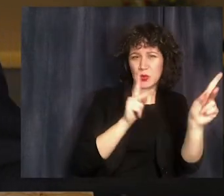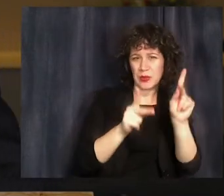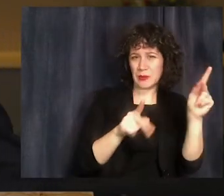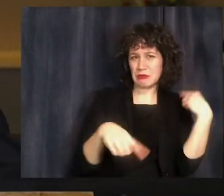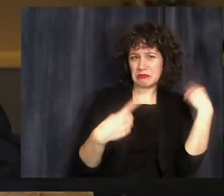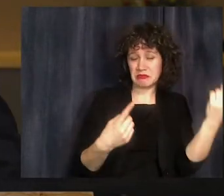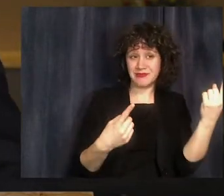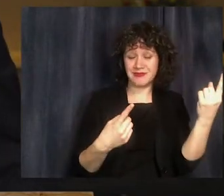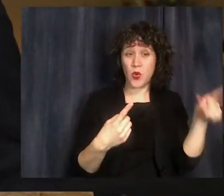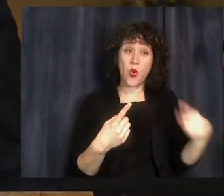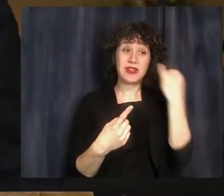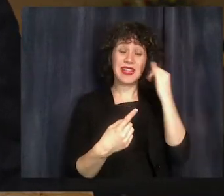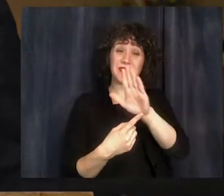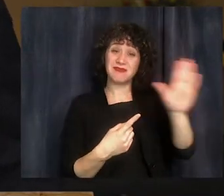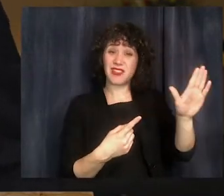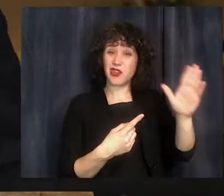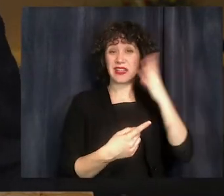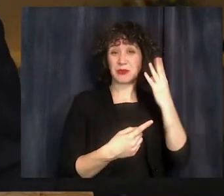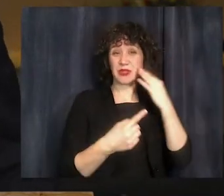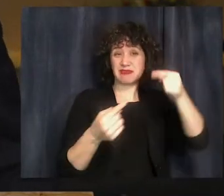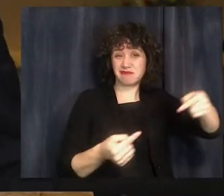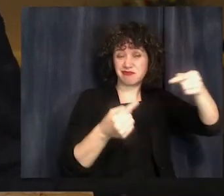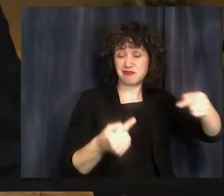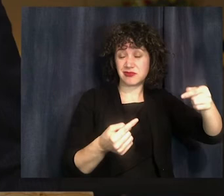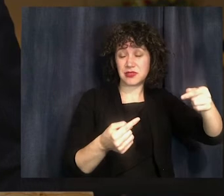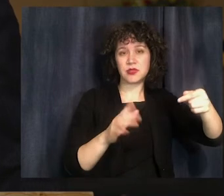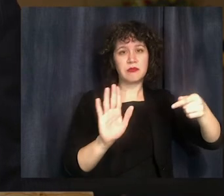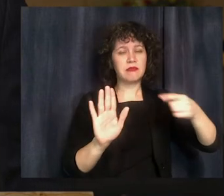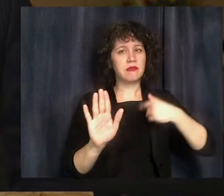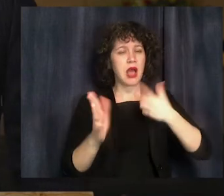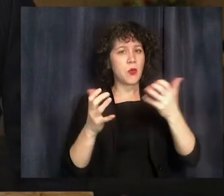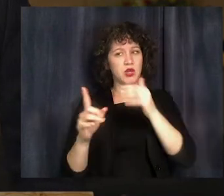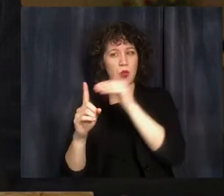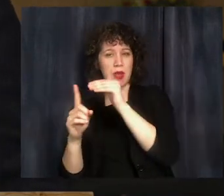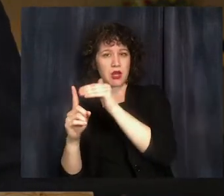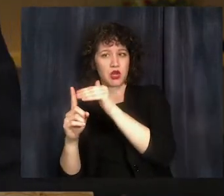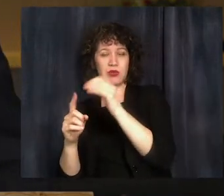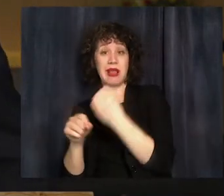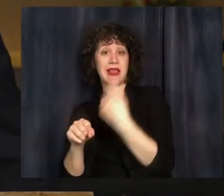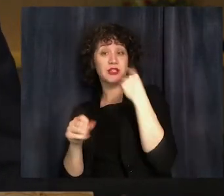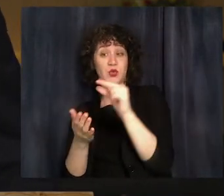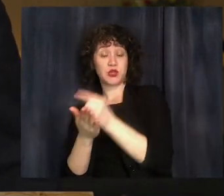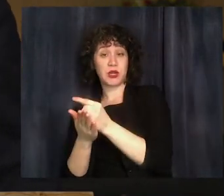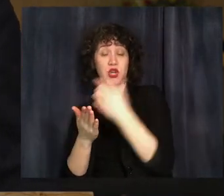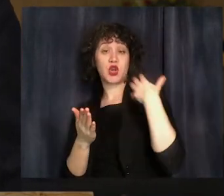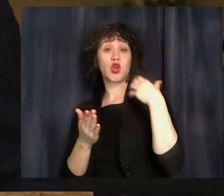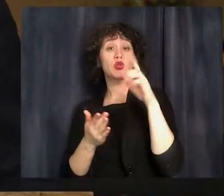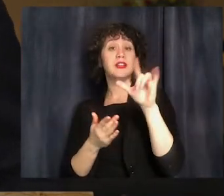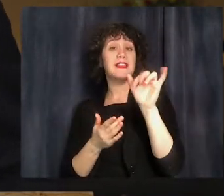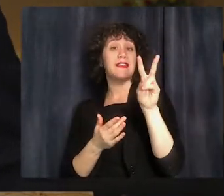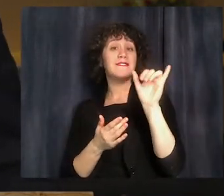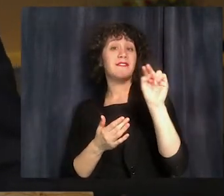own very difficult times. So to begin, I'd like to remind you of a story that Coach Livingston told us at last year's graduation, a wonderful